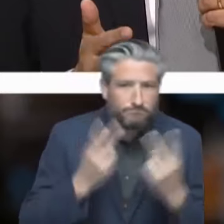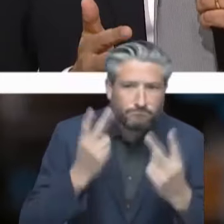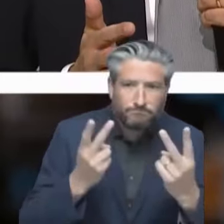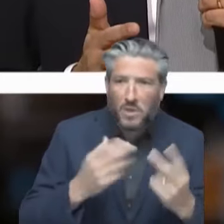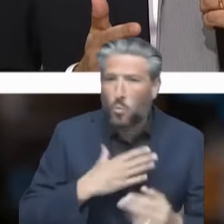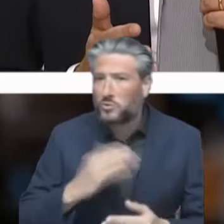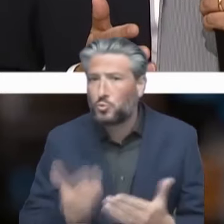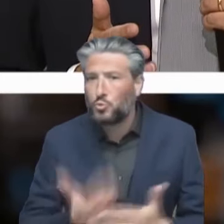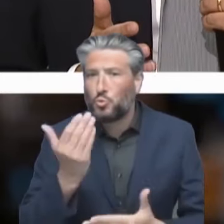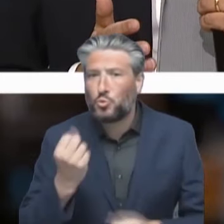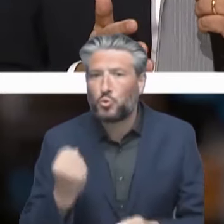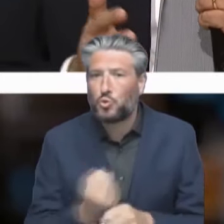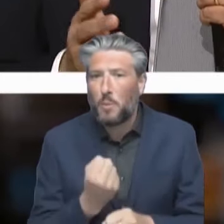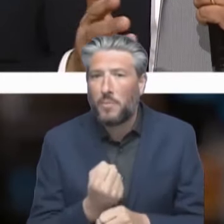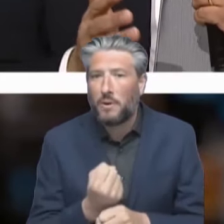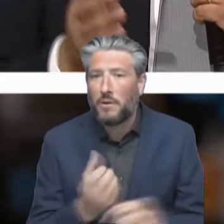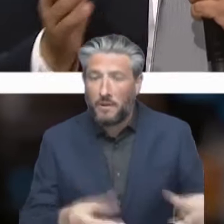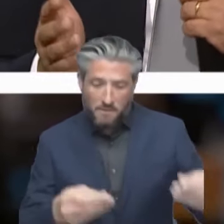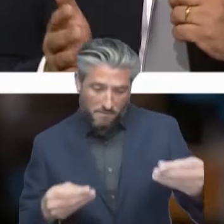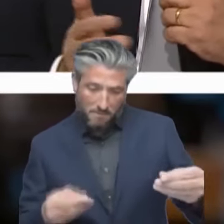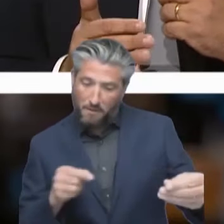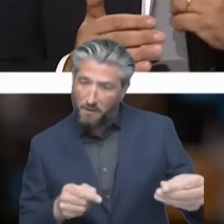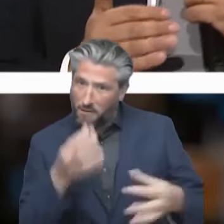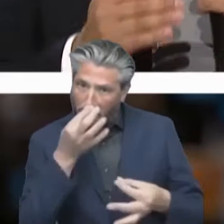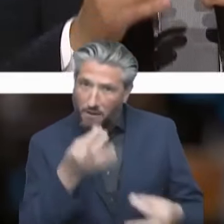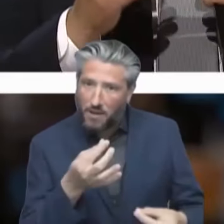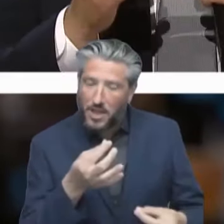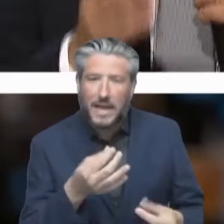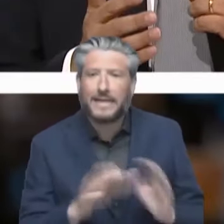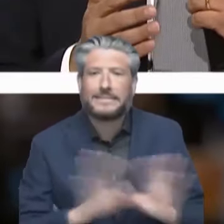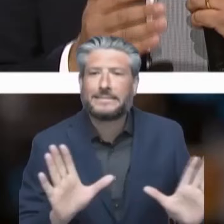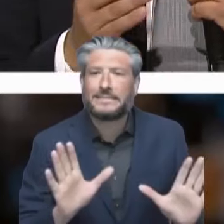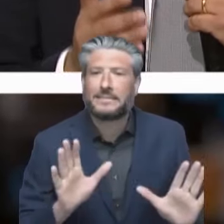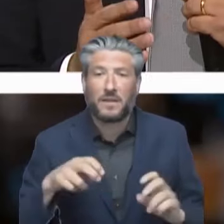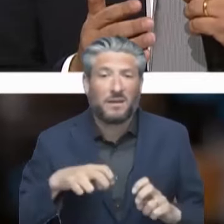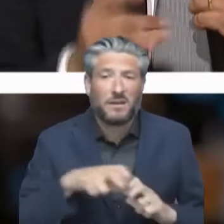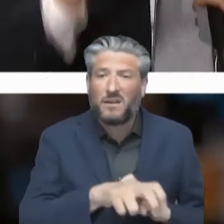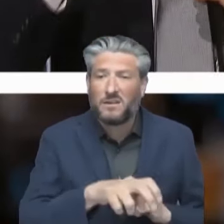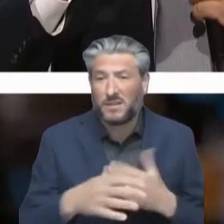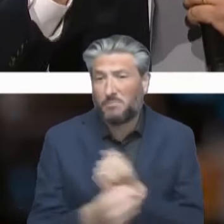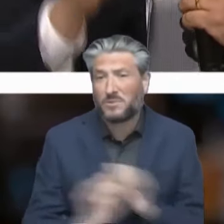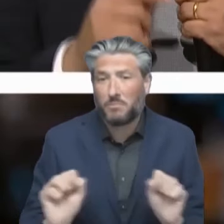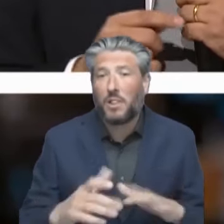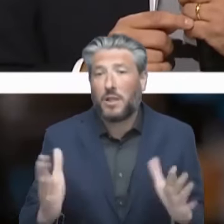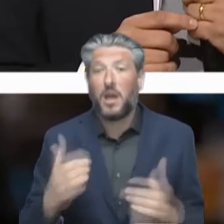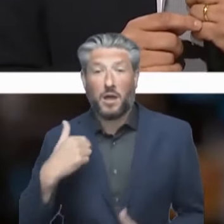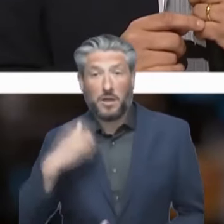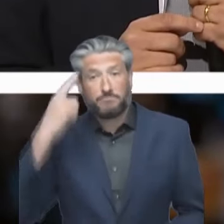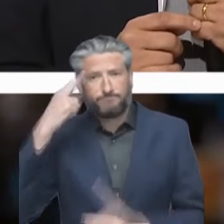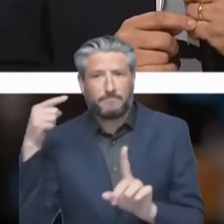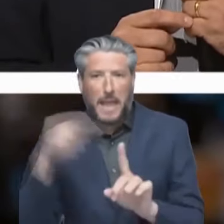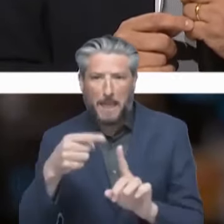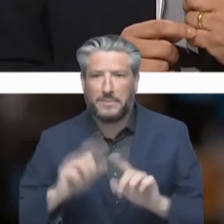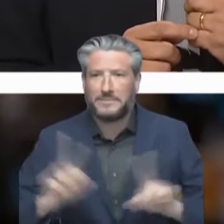not autonomous in their mobility. So since 2015, we started working with an